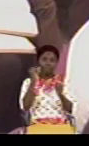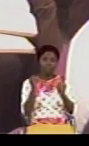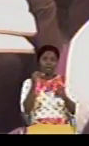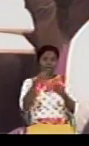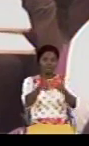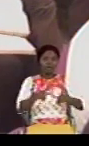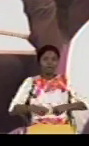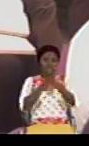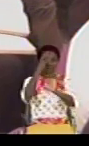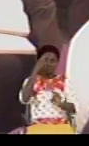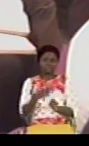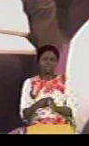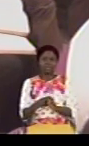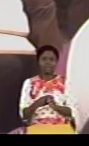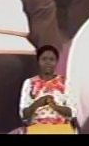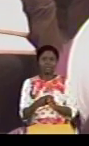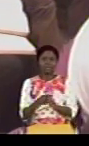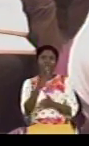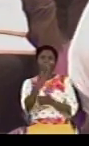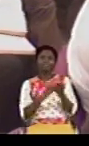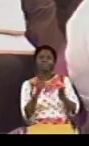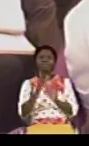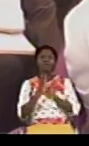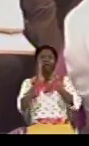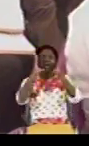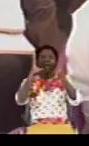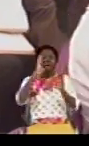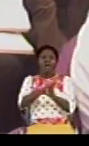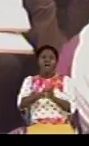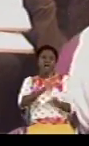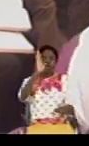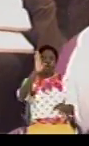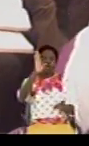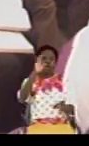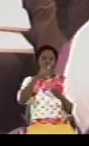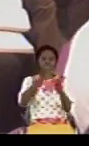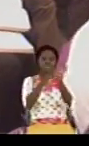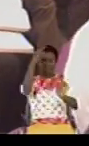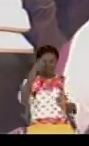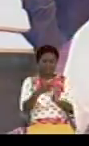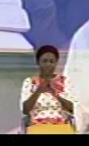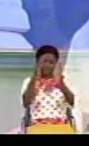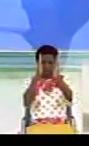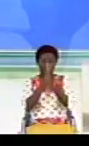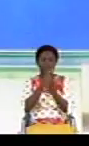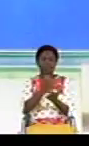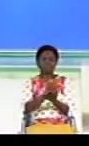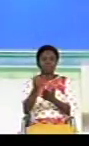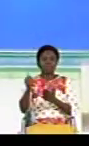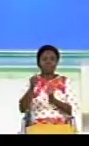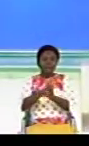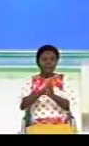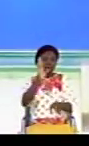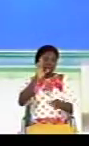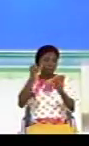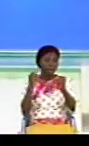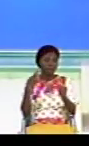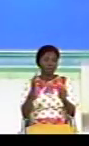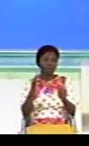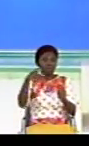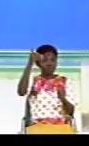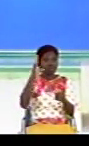Somebody there, explosion. The explosion, the explosive power of God in your life today,